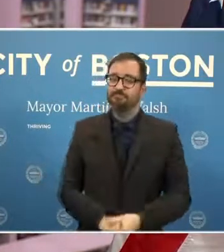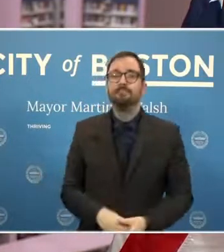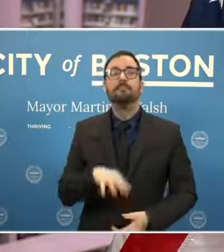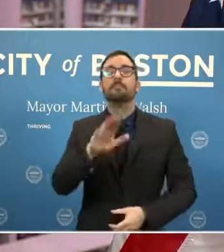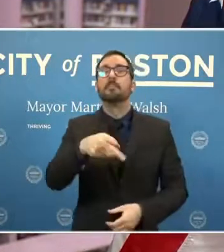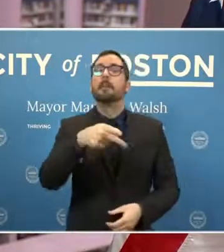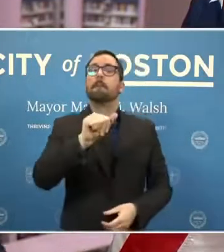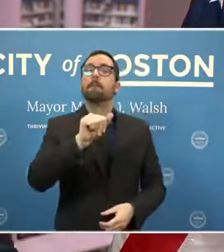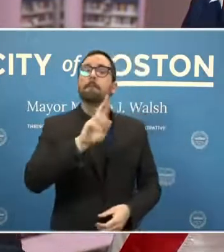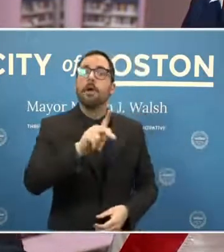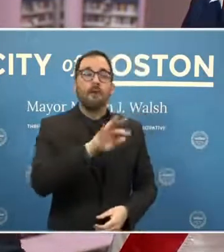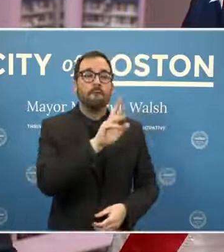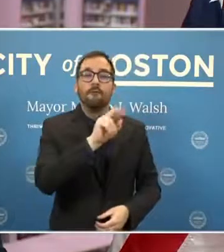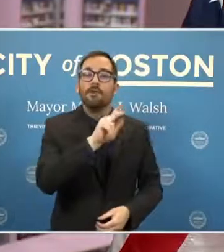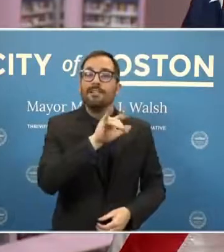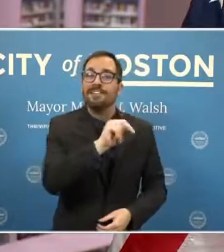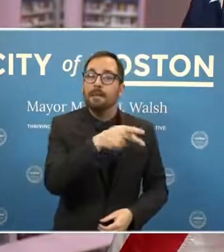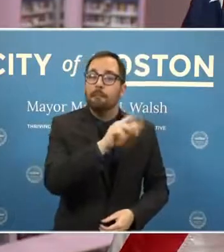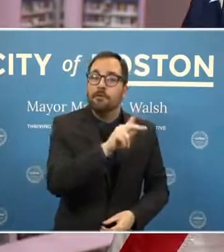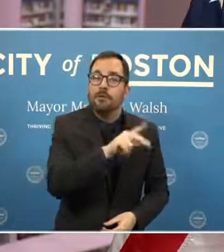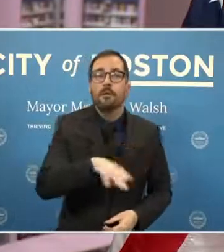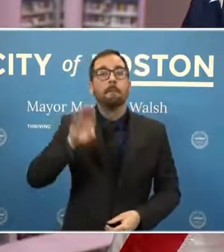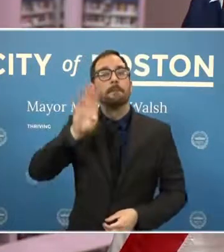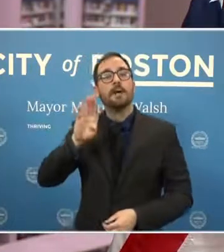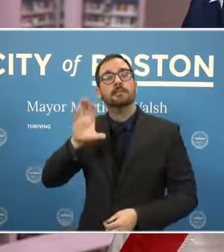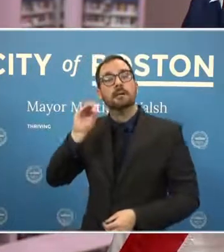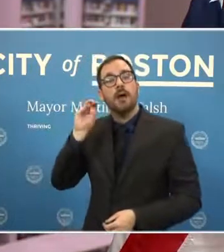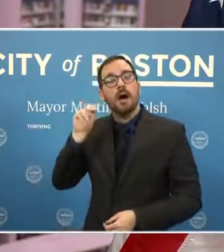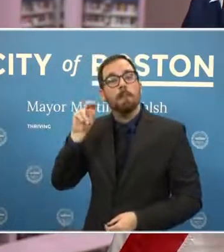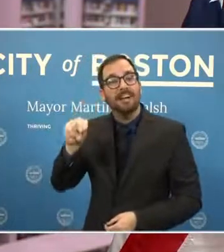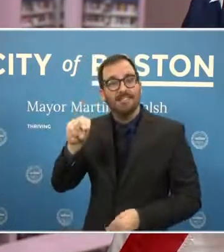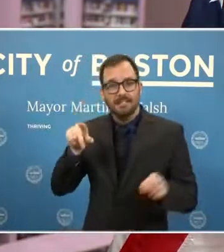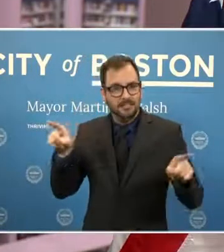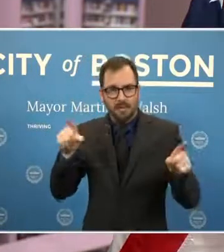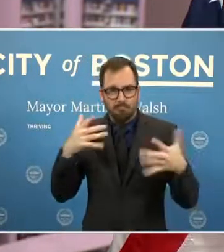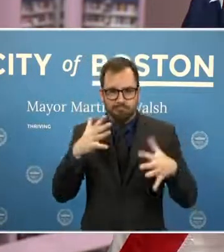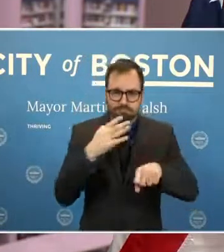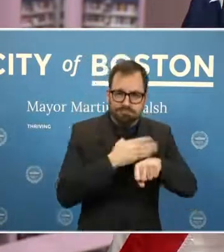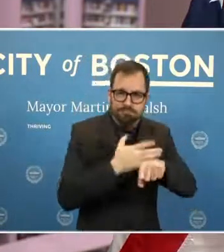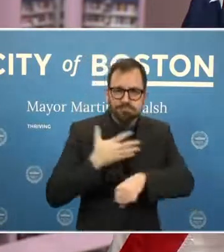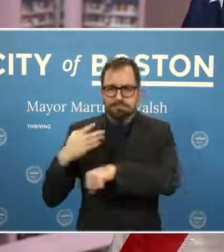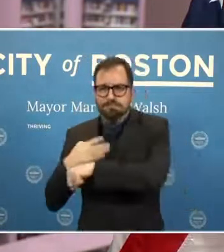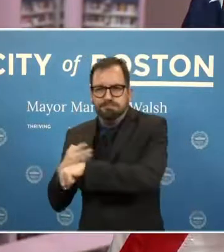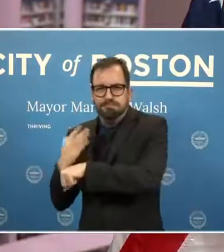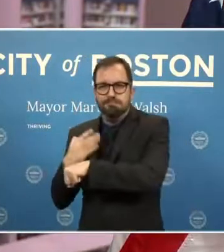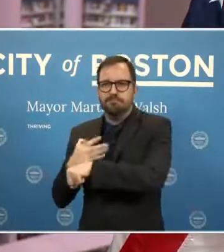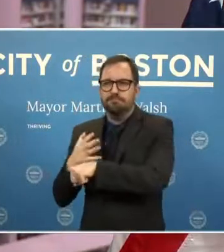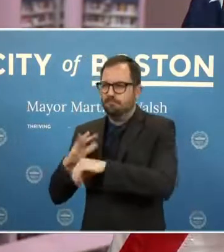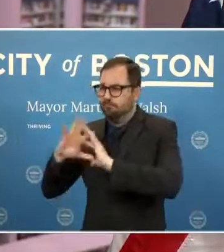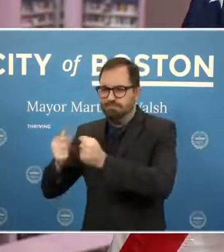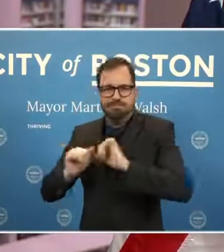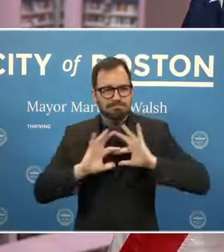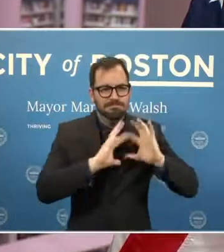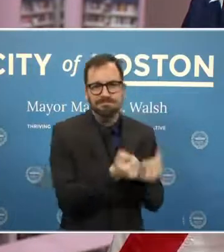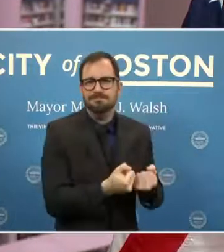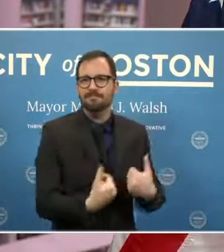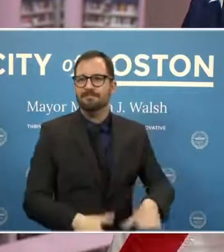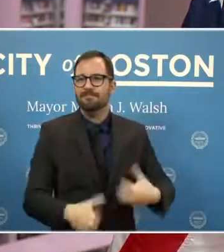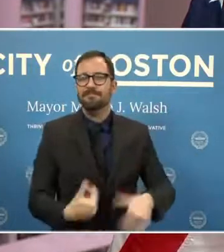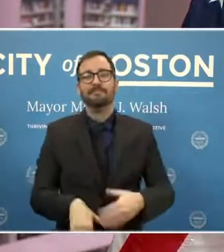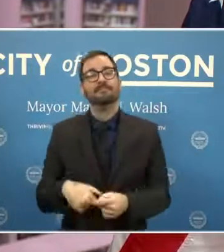parks than any time since the Emerald Necklace was created in the 1800s. You'll see a new senior center in East